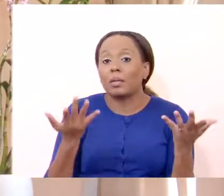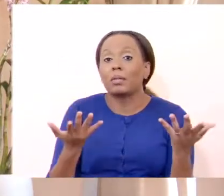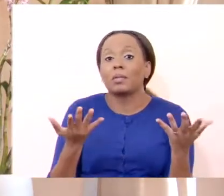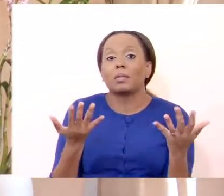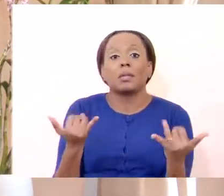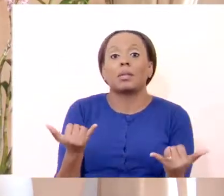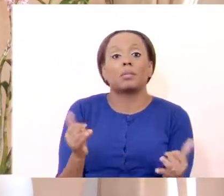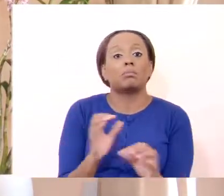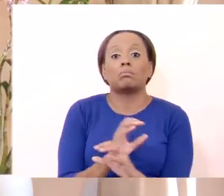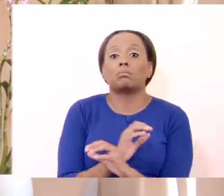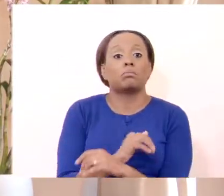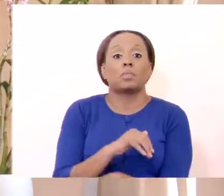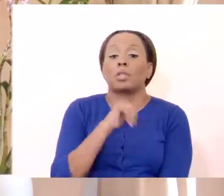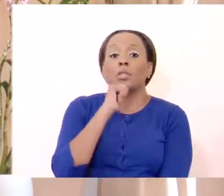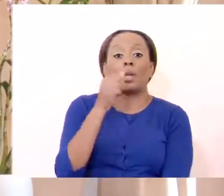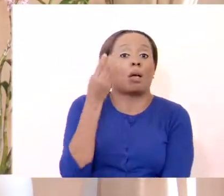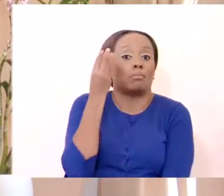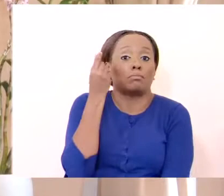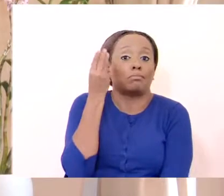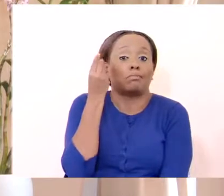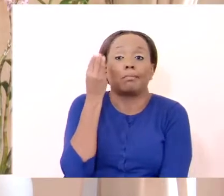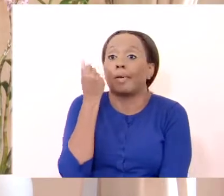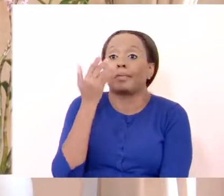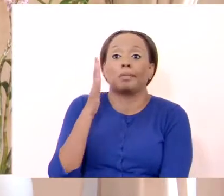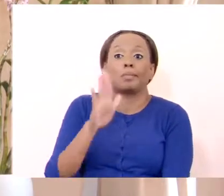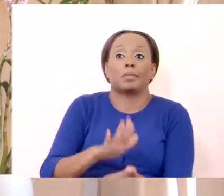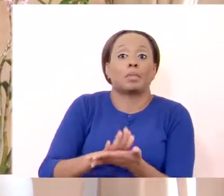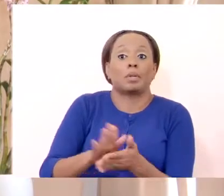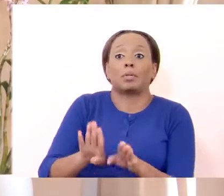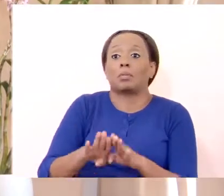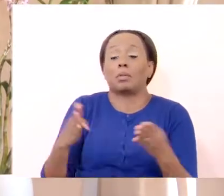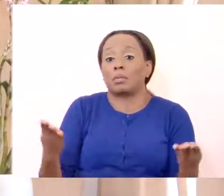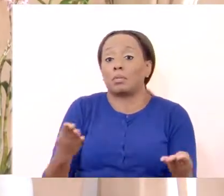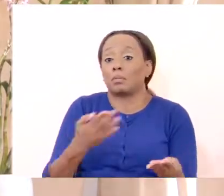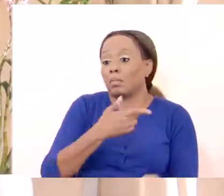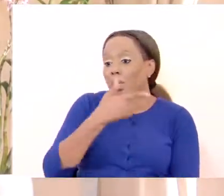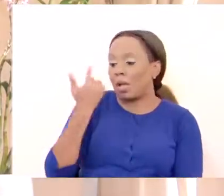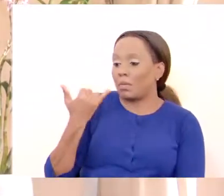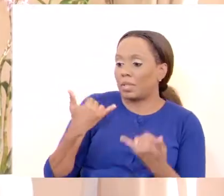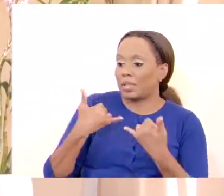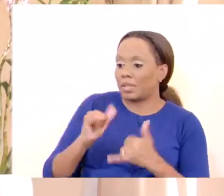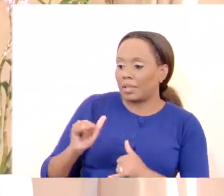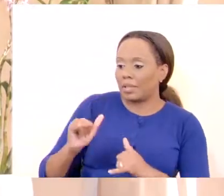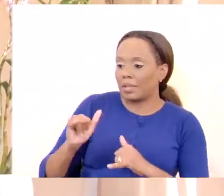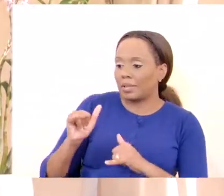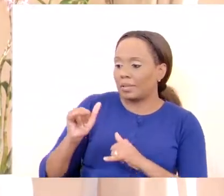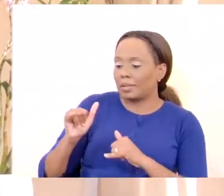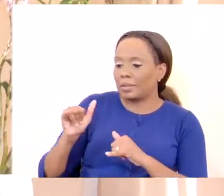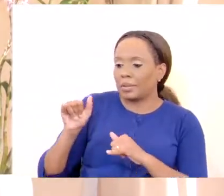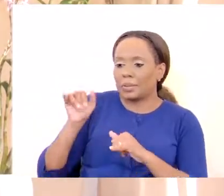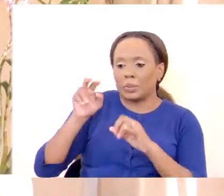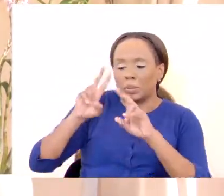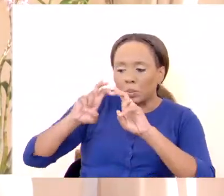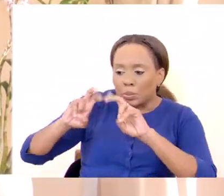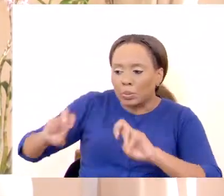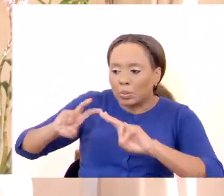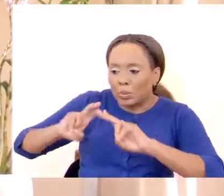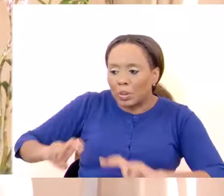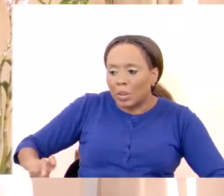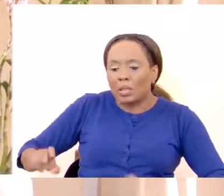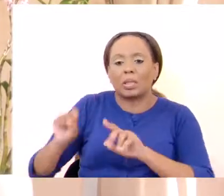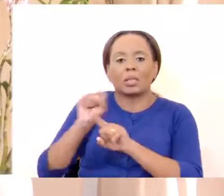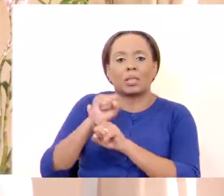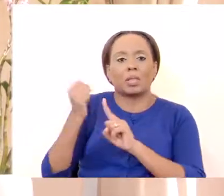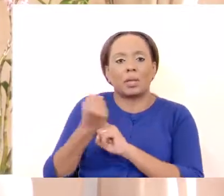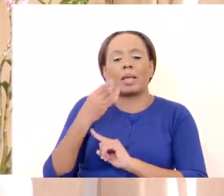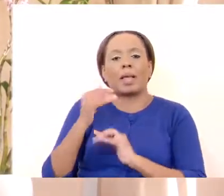no consideration has been given to that, because, as I said, we are still managing and in the middle of a battle,